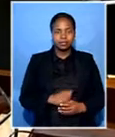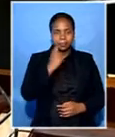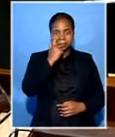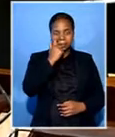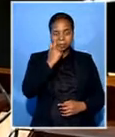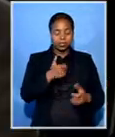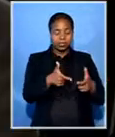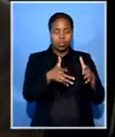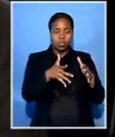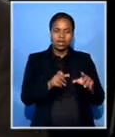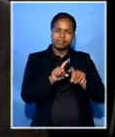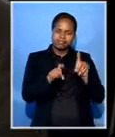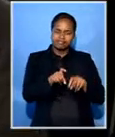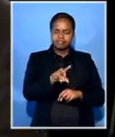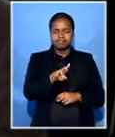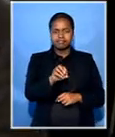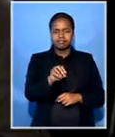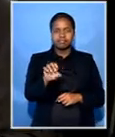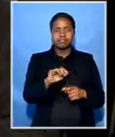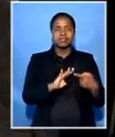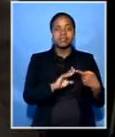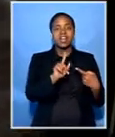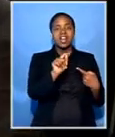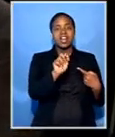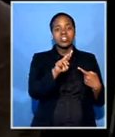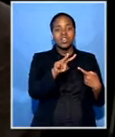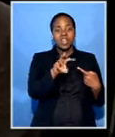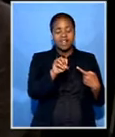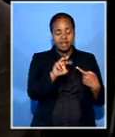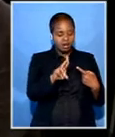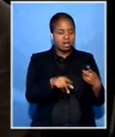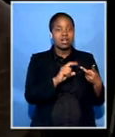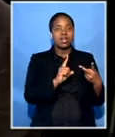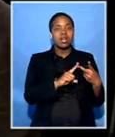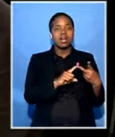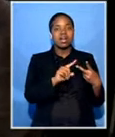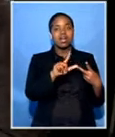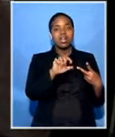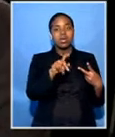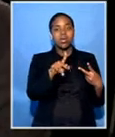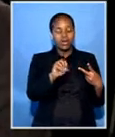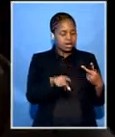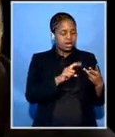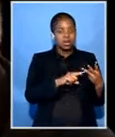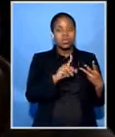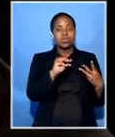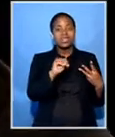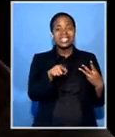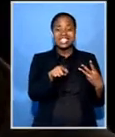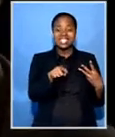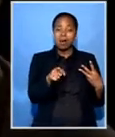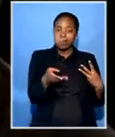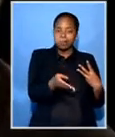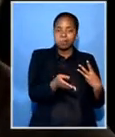Resumed, lawyers crossed swords, a reunion of former ministers Trevor Manuel, Casseroles and Mosioua Lekota all at the